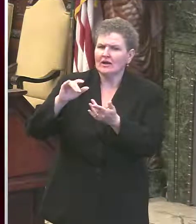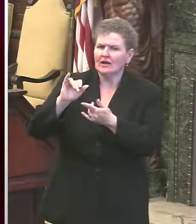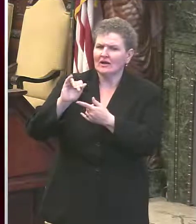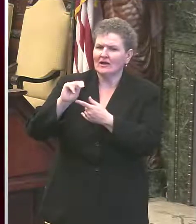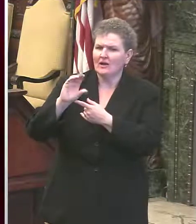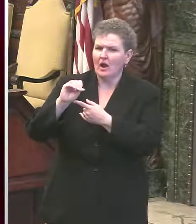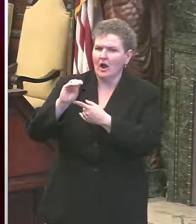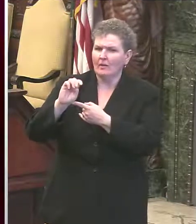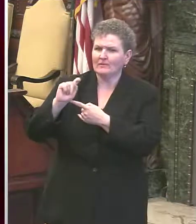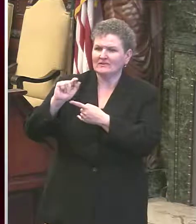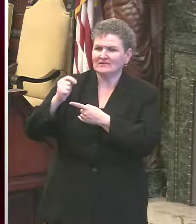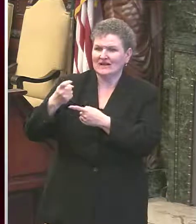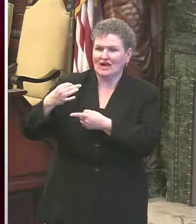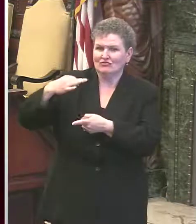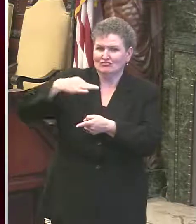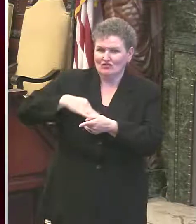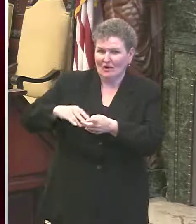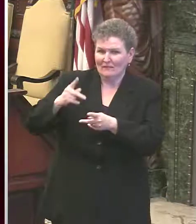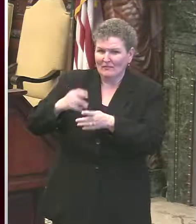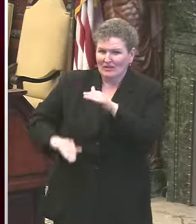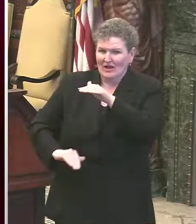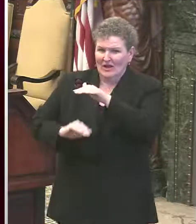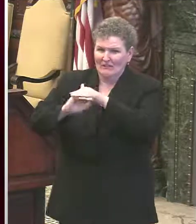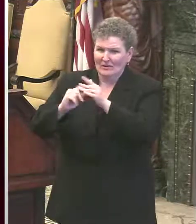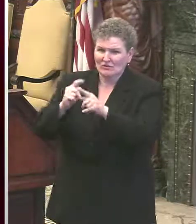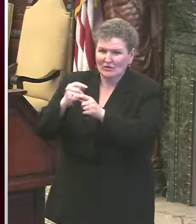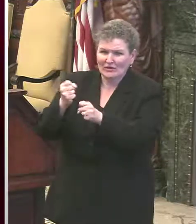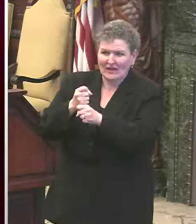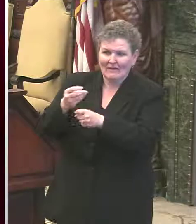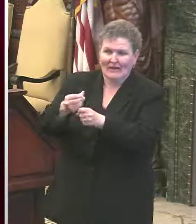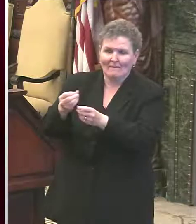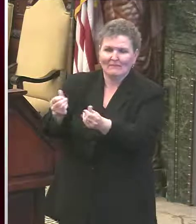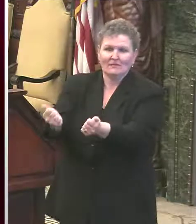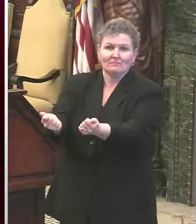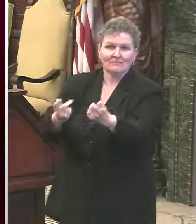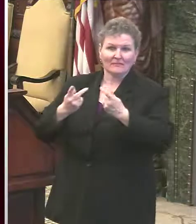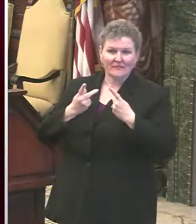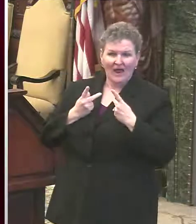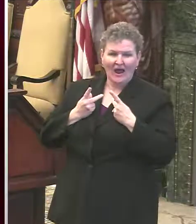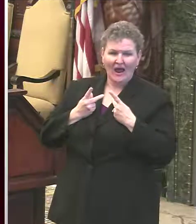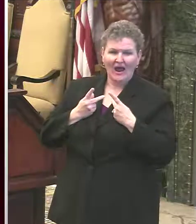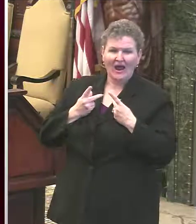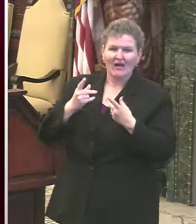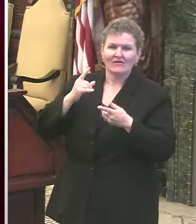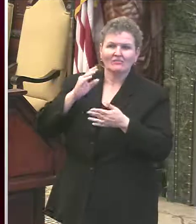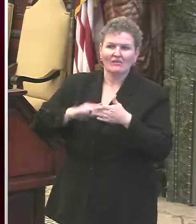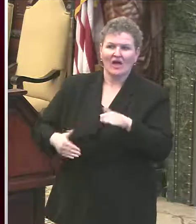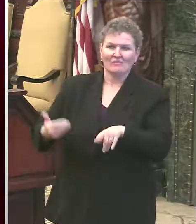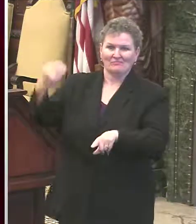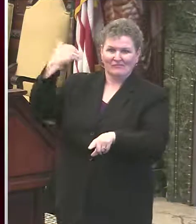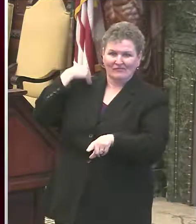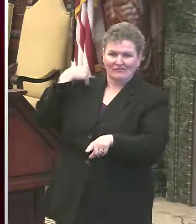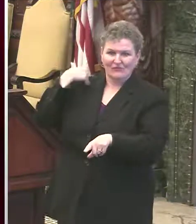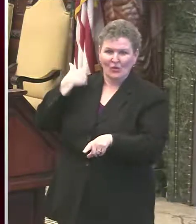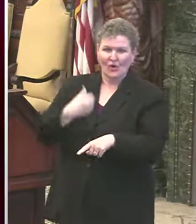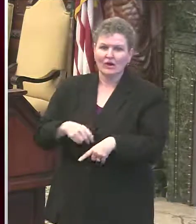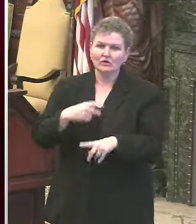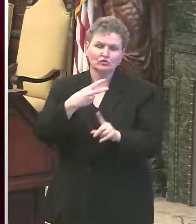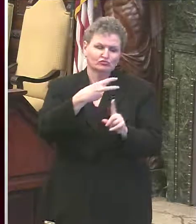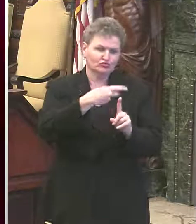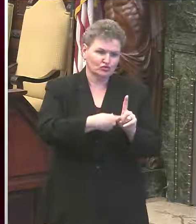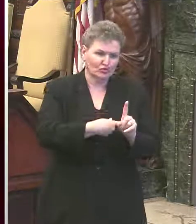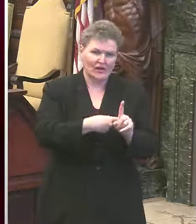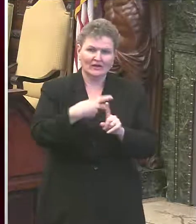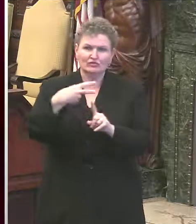are eligible for money back more than ever before. The combination of these benefits has the potential to be a game changer